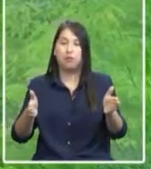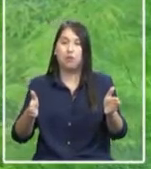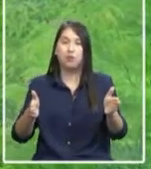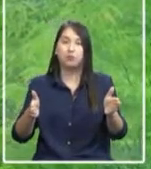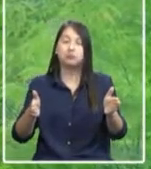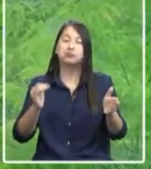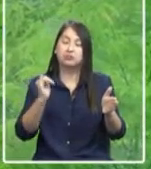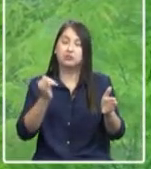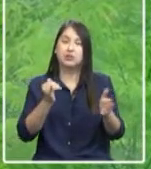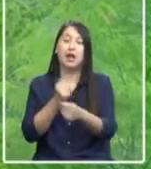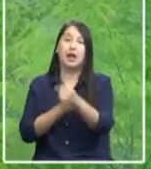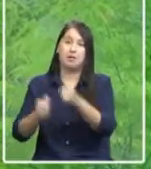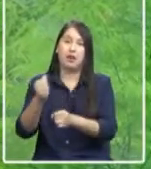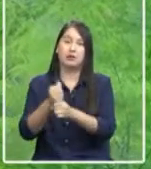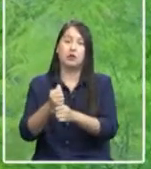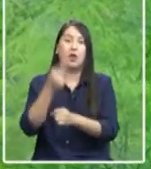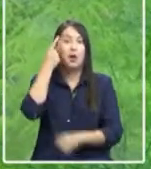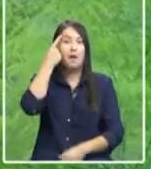end,